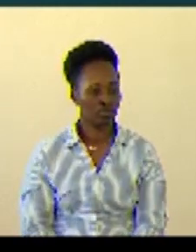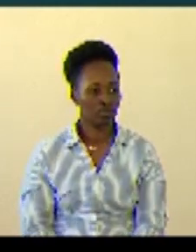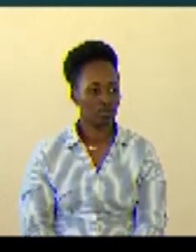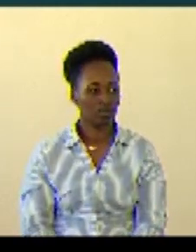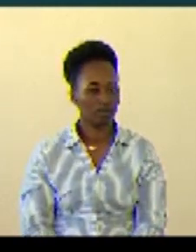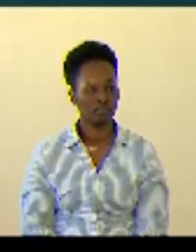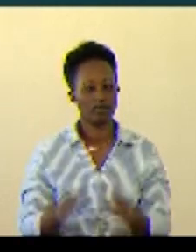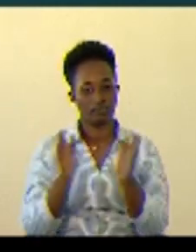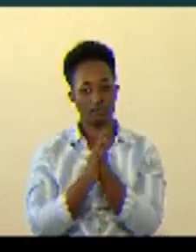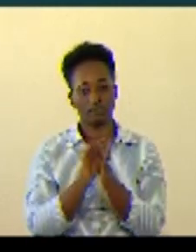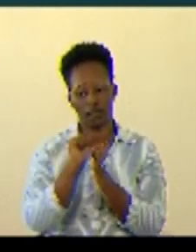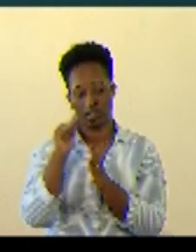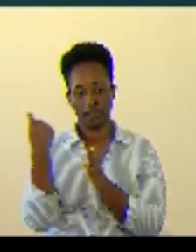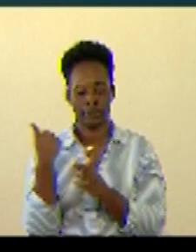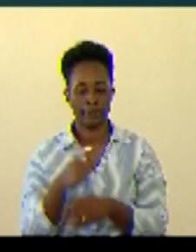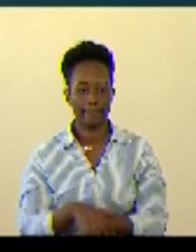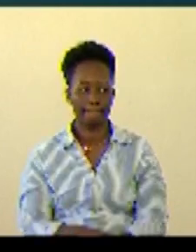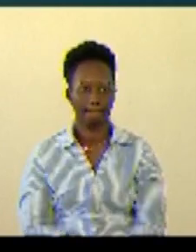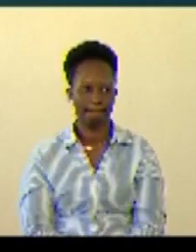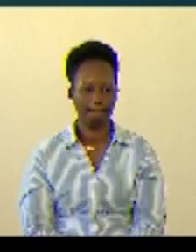And here we have the next slide.